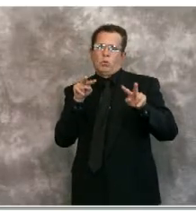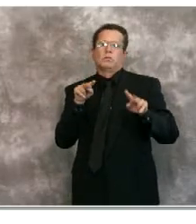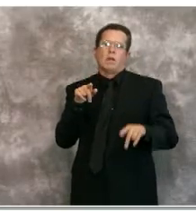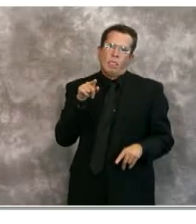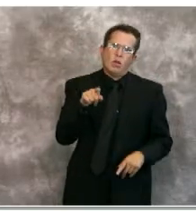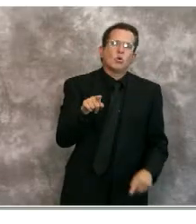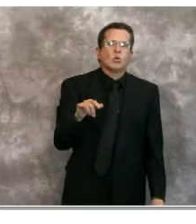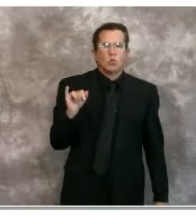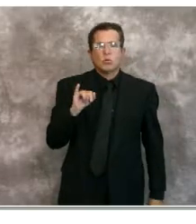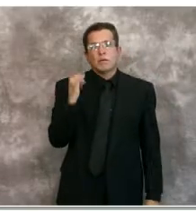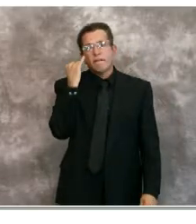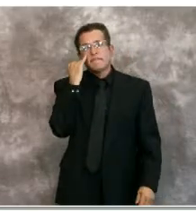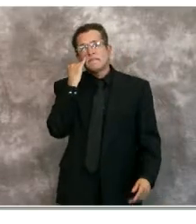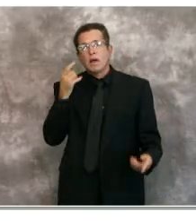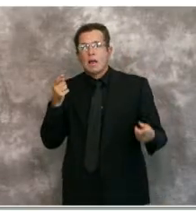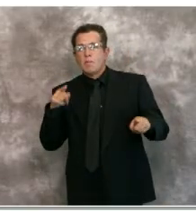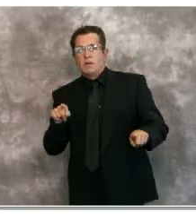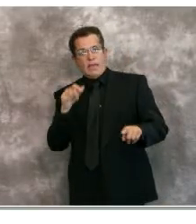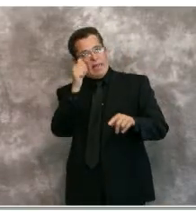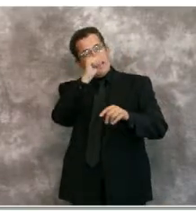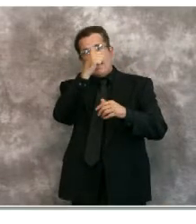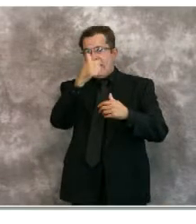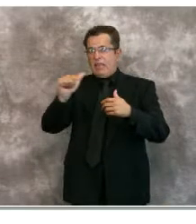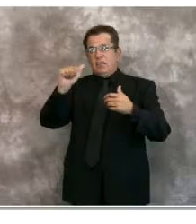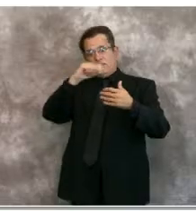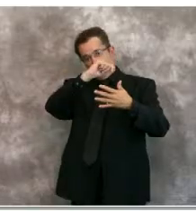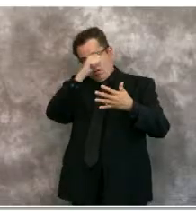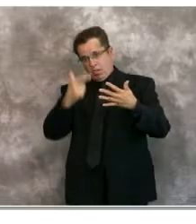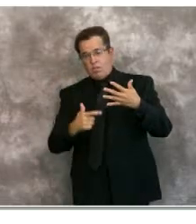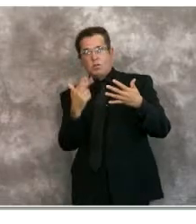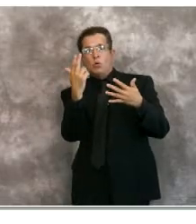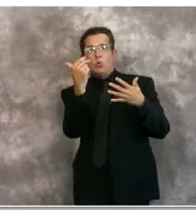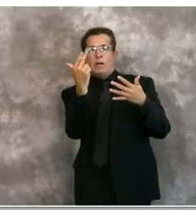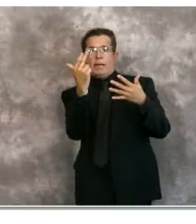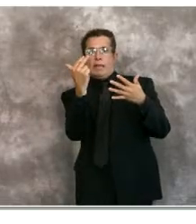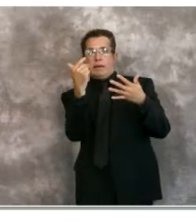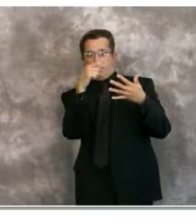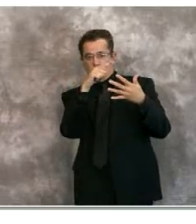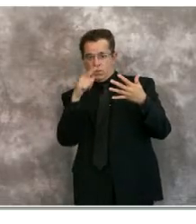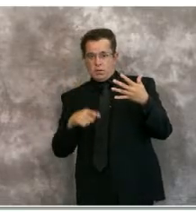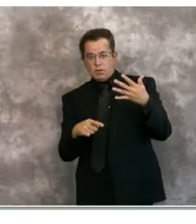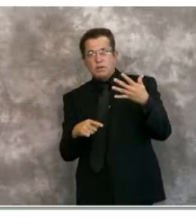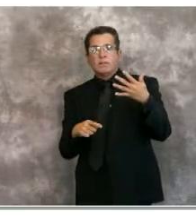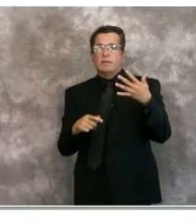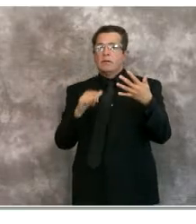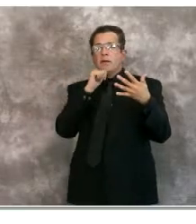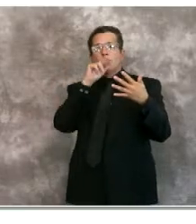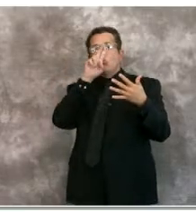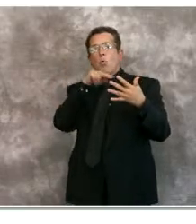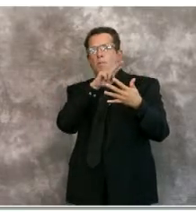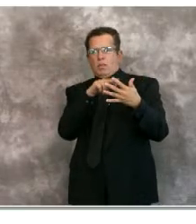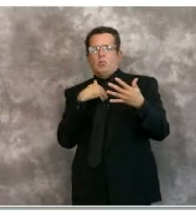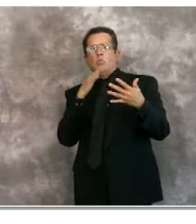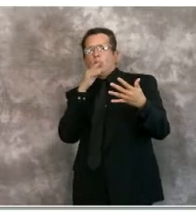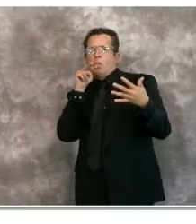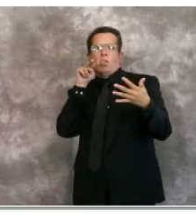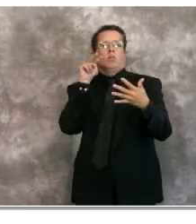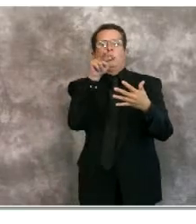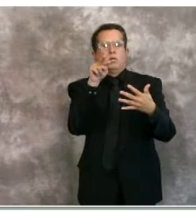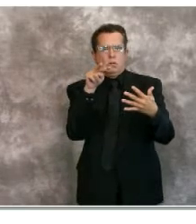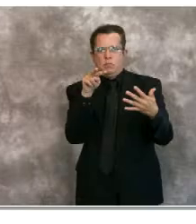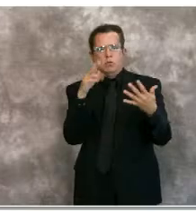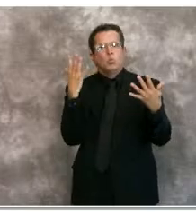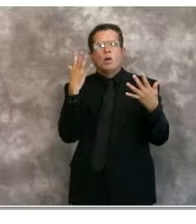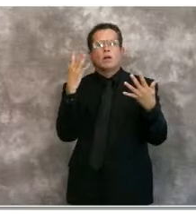if any given one of these 13 metrics are abnormal, we would look at what else